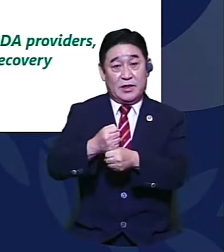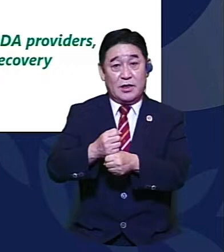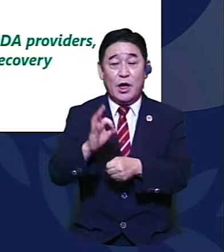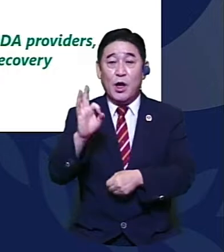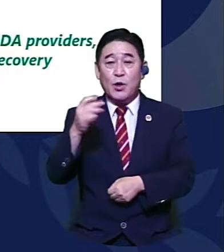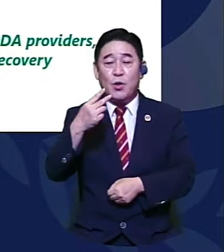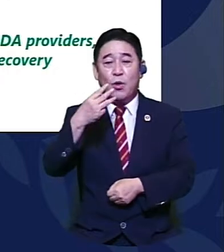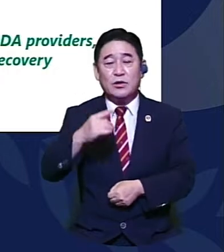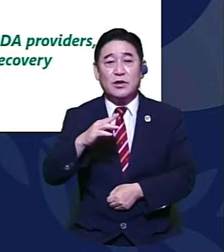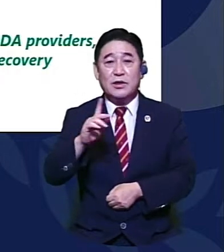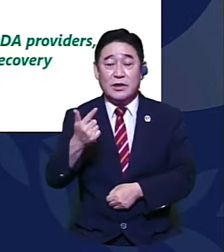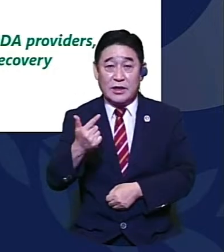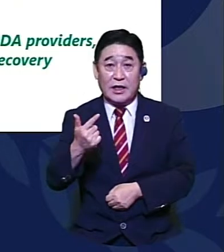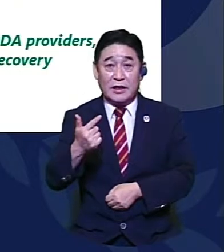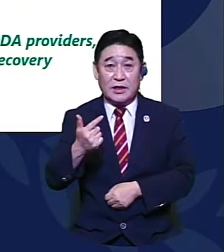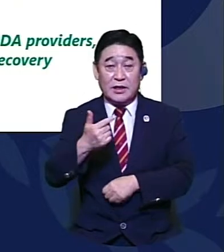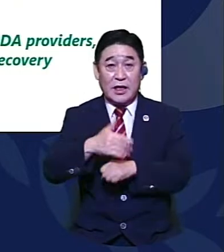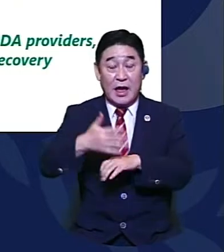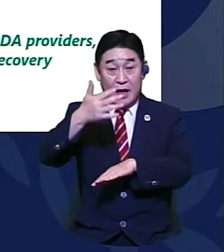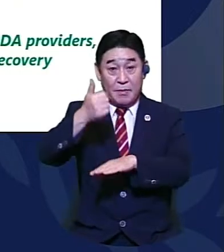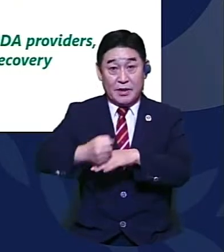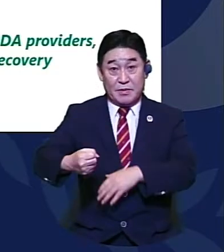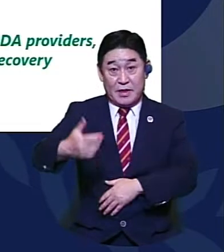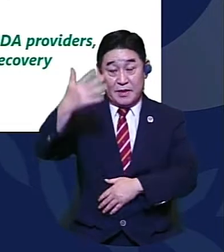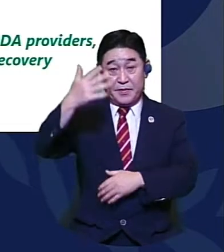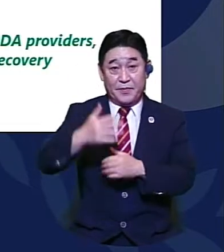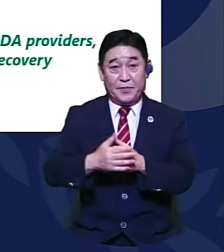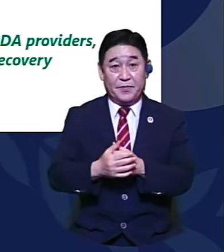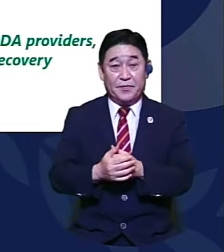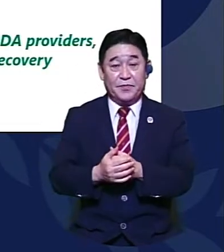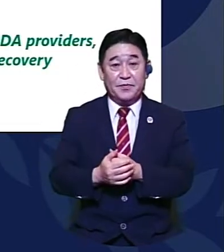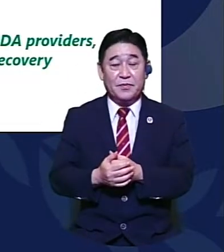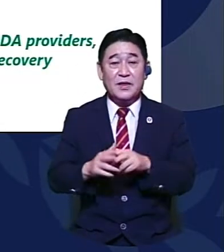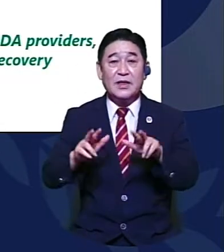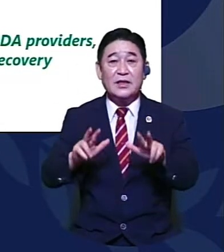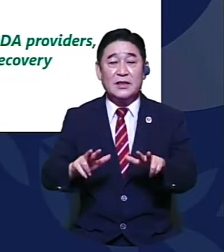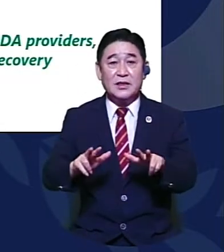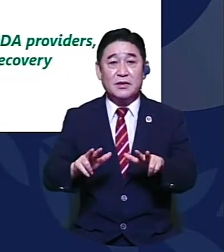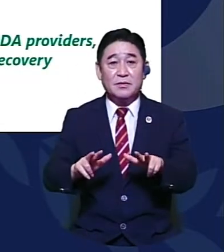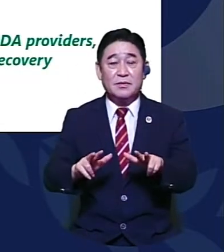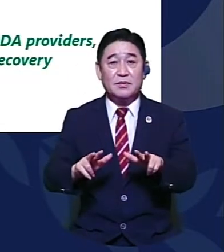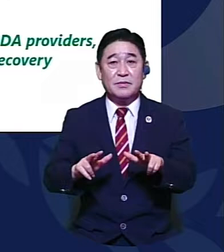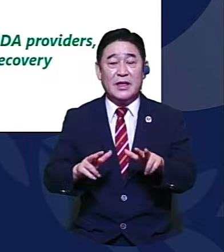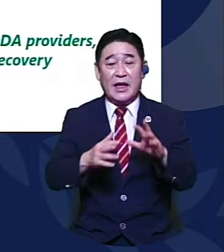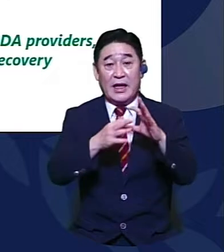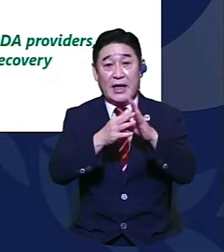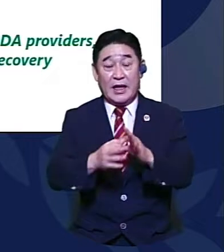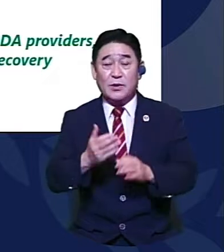is summing up. There is indeed an unprecedented sustainability crisis